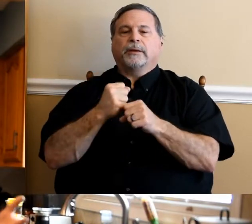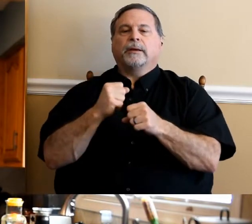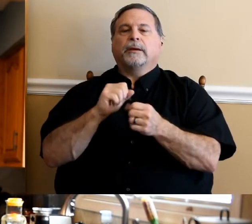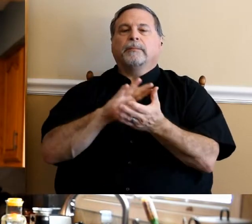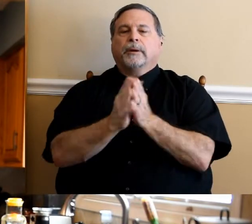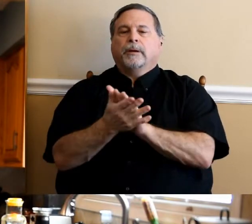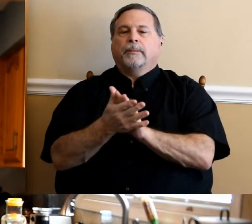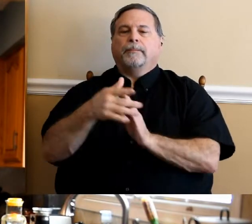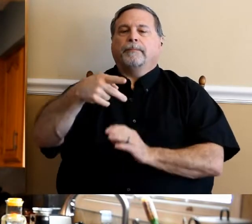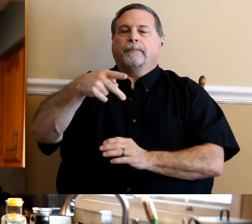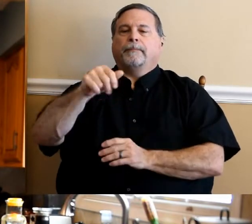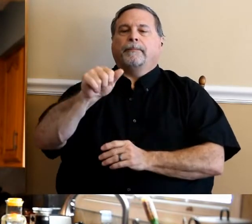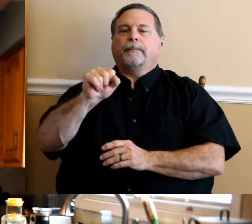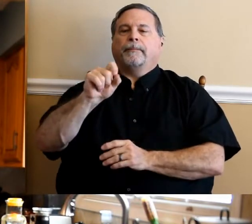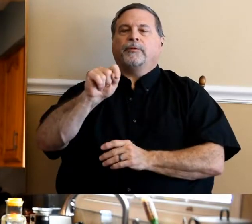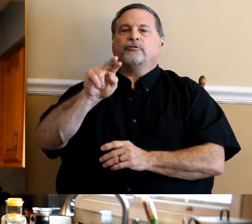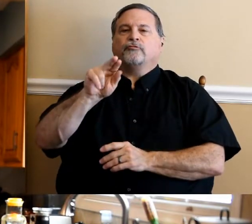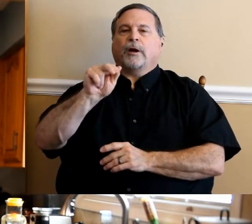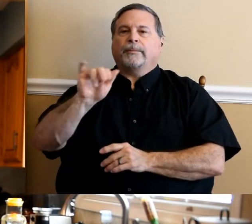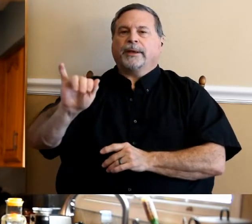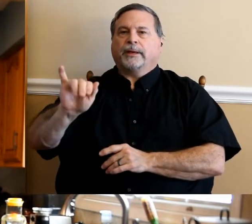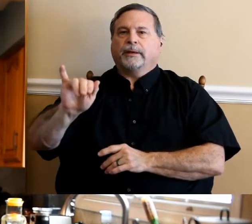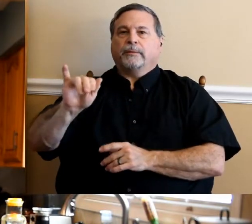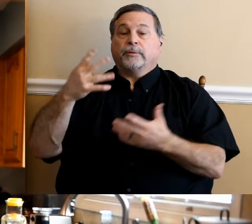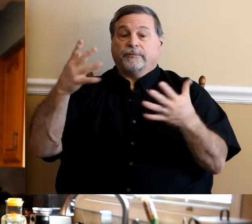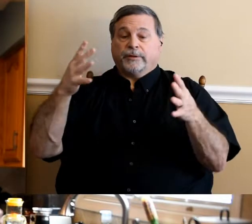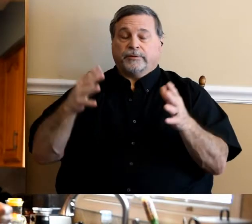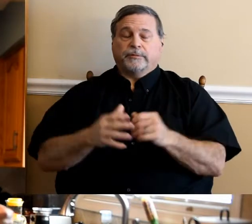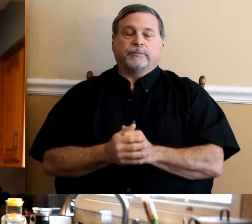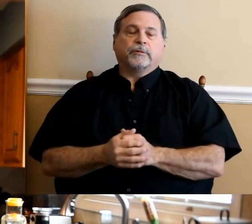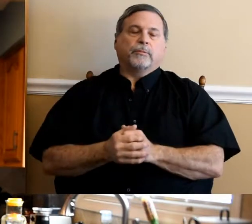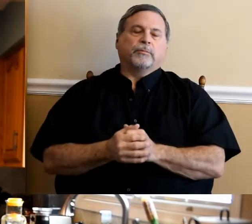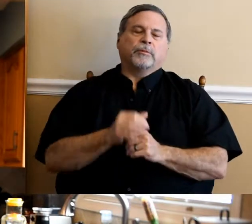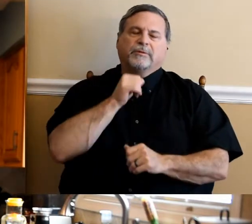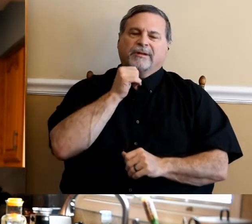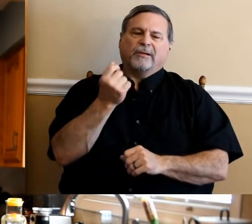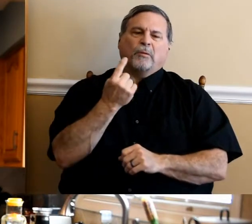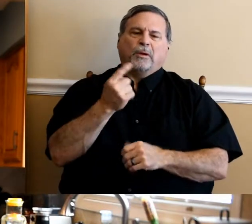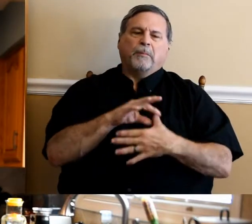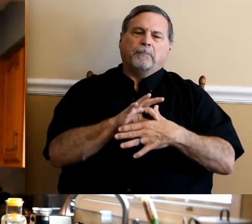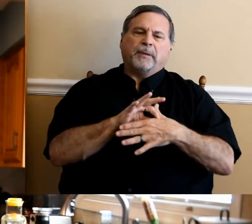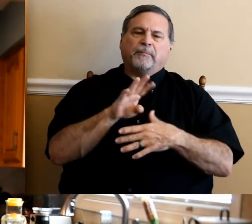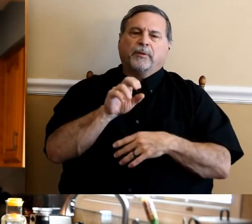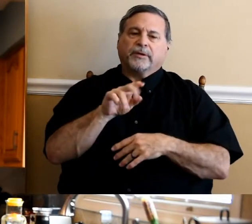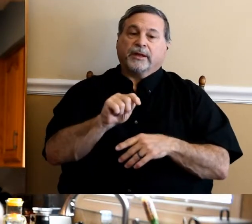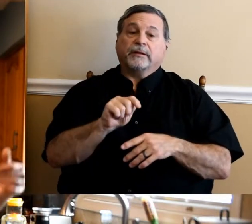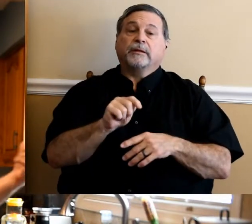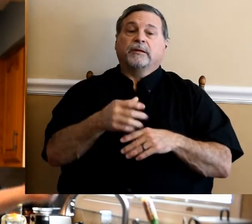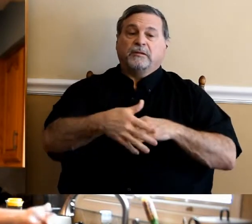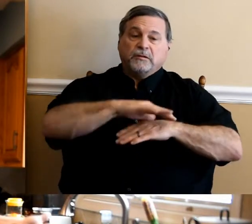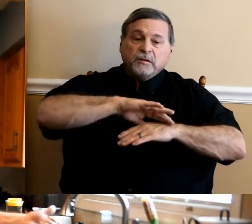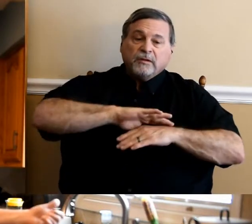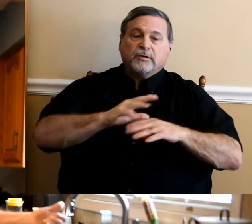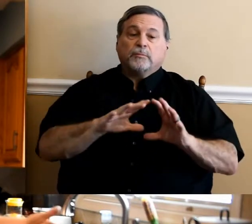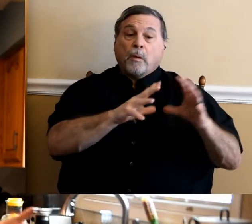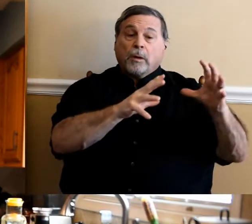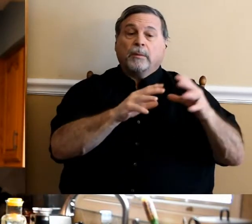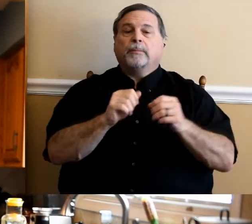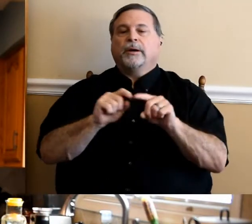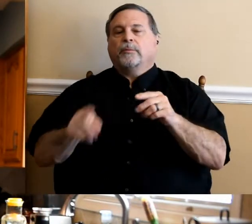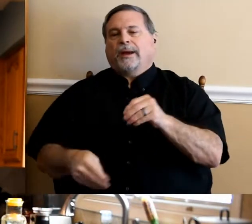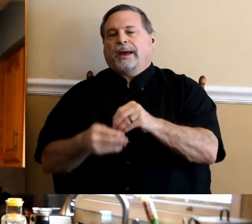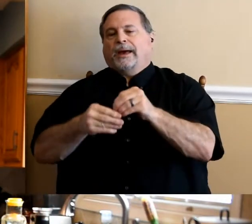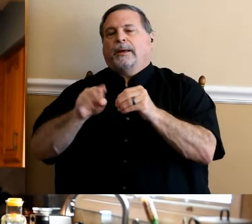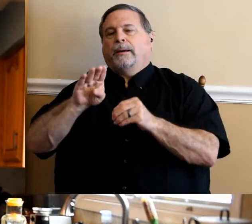a pastrami when you're done. So instead of doing a standard beef brisket where we just season the outside and smoke it, we're